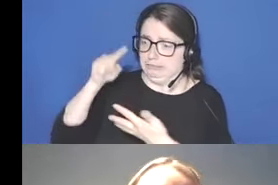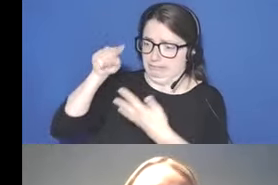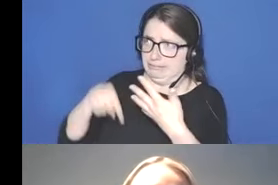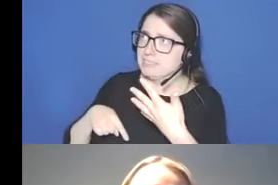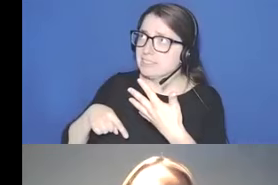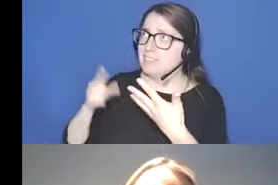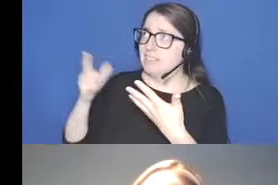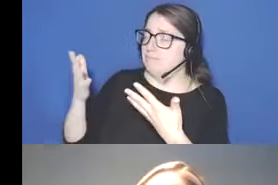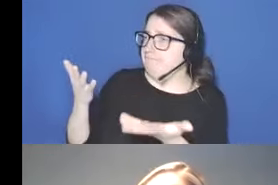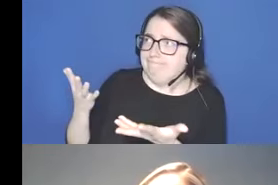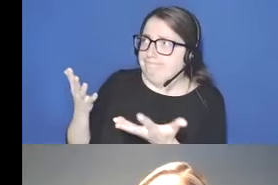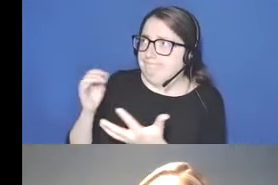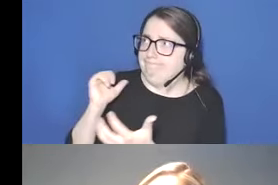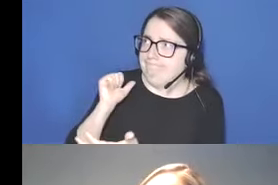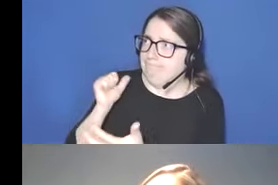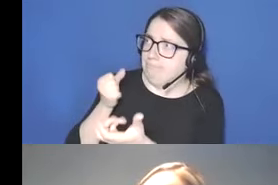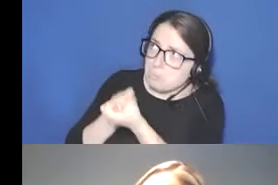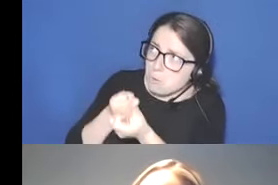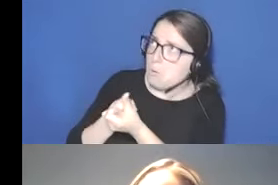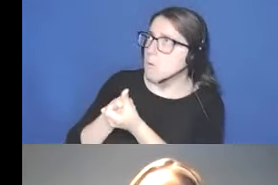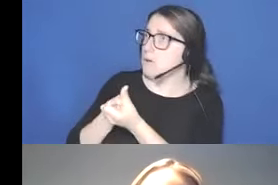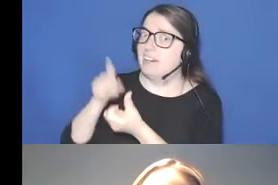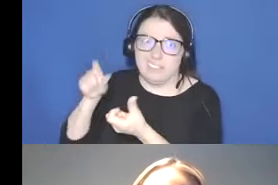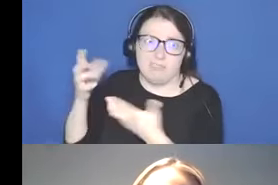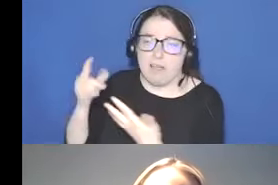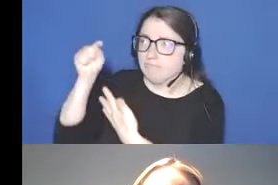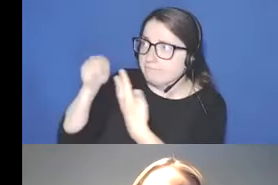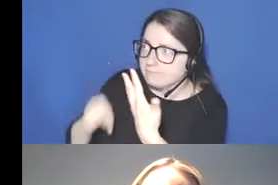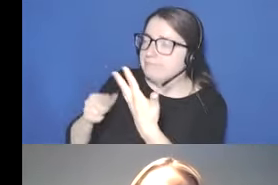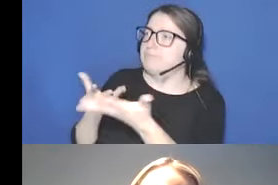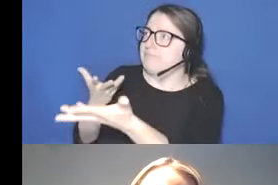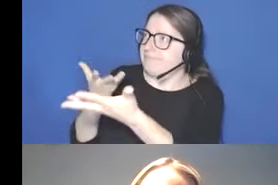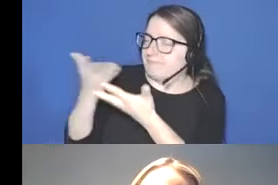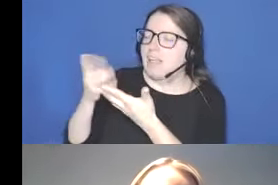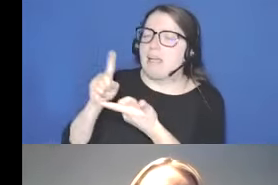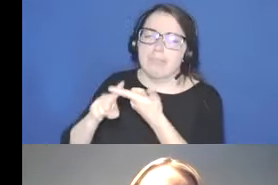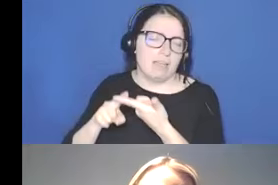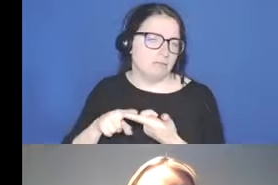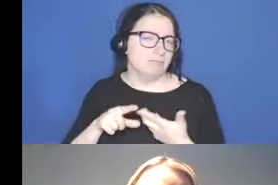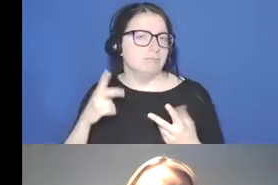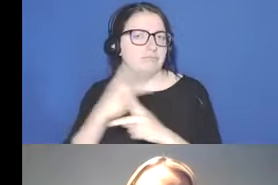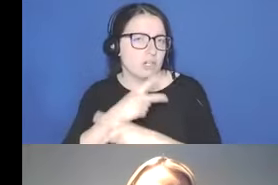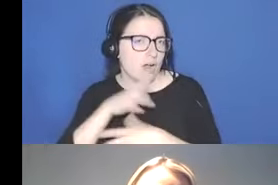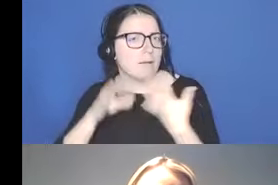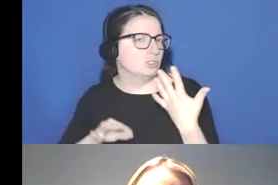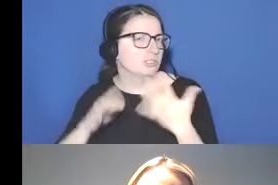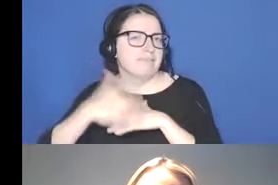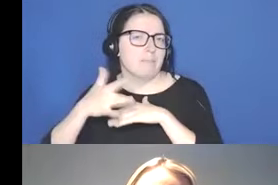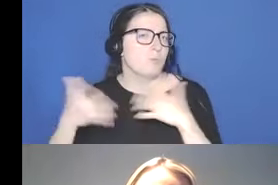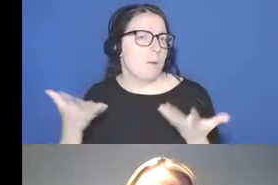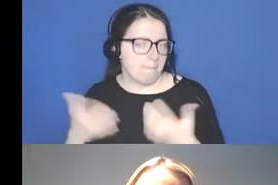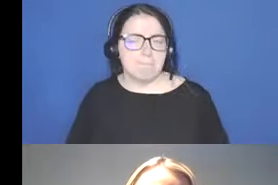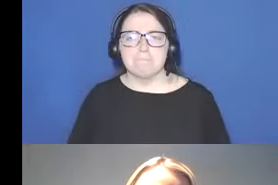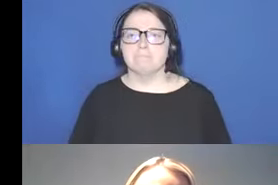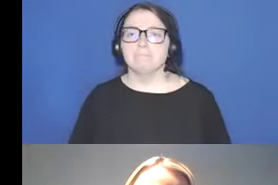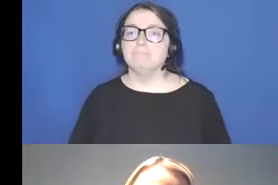from the school, and then pursue what options are available to you. Terrific. Thank you